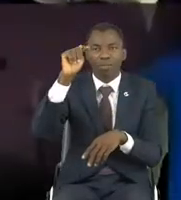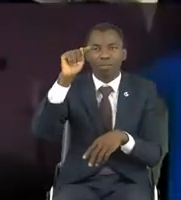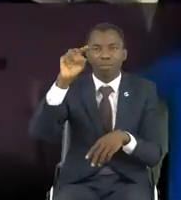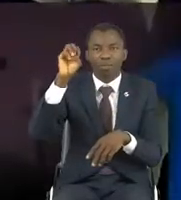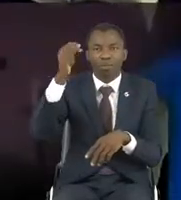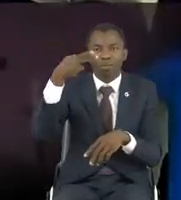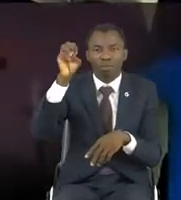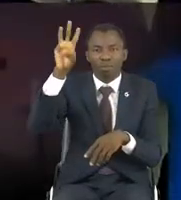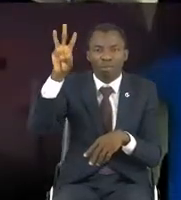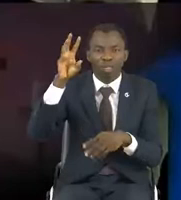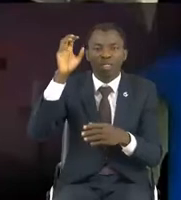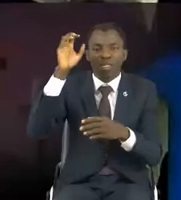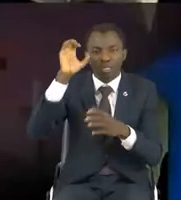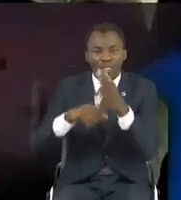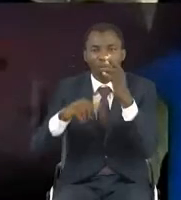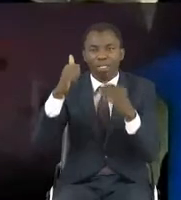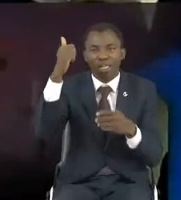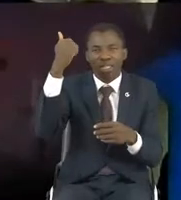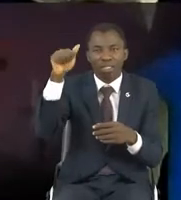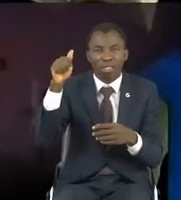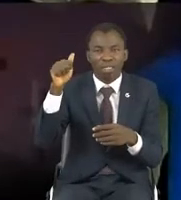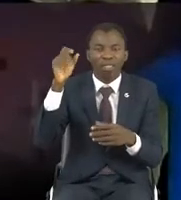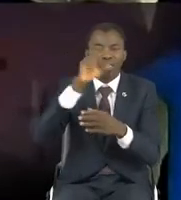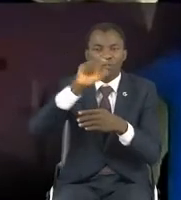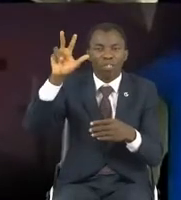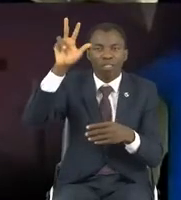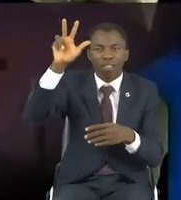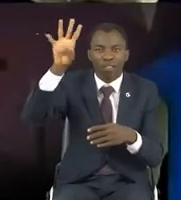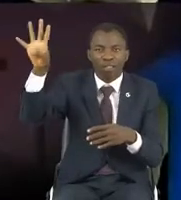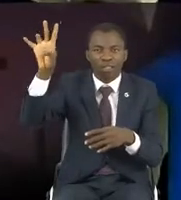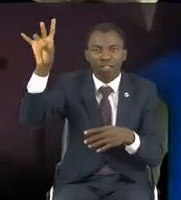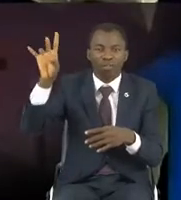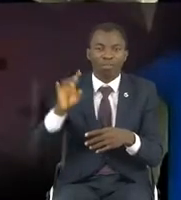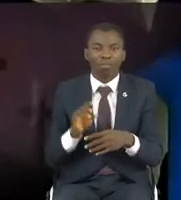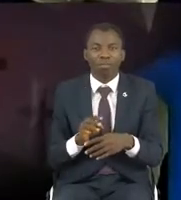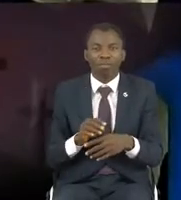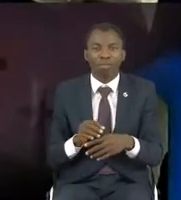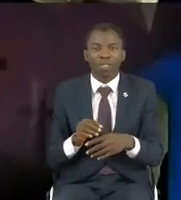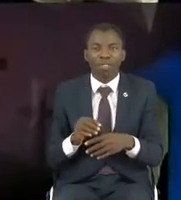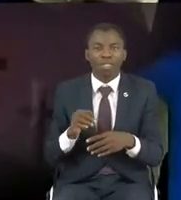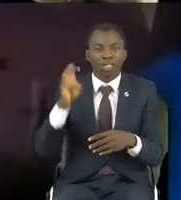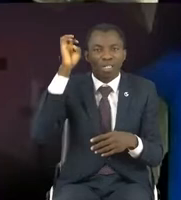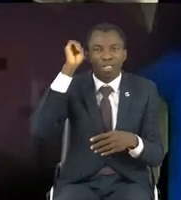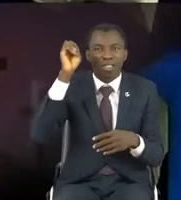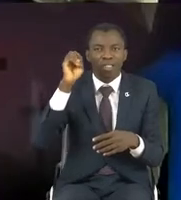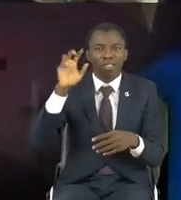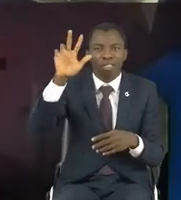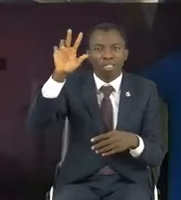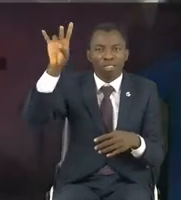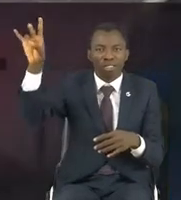verse 37. He that loveth father or